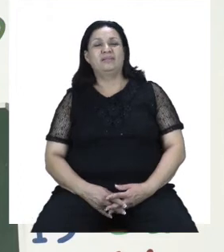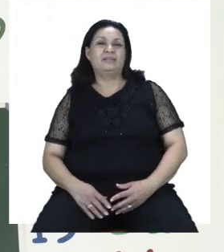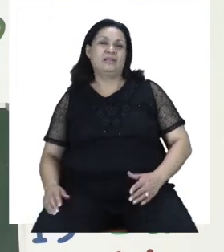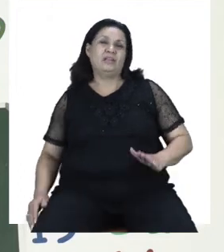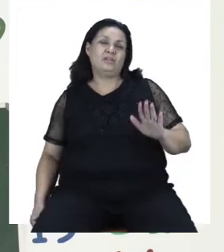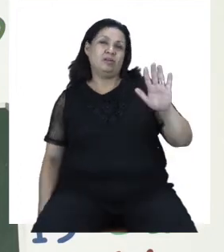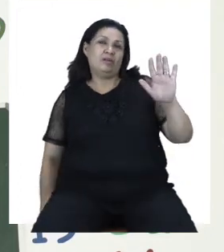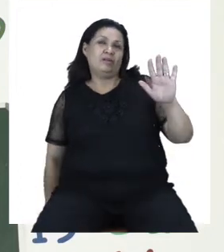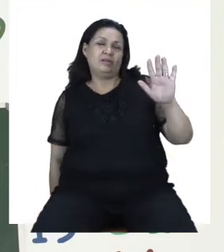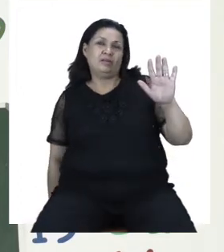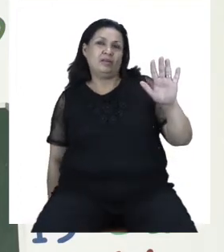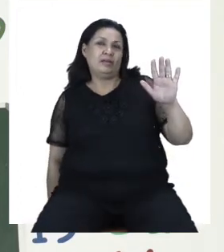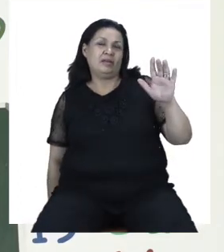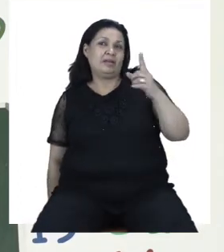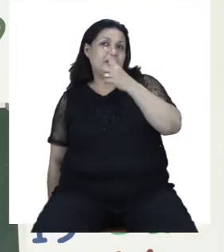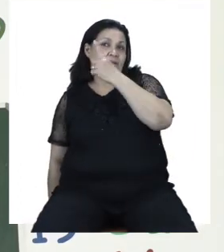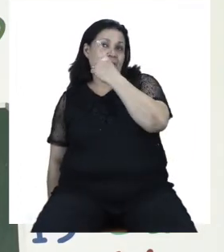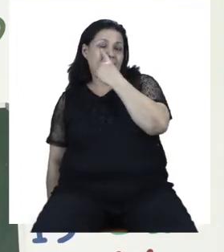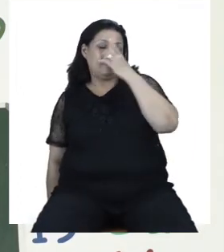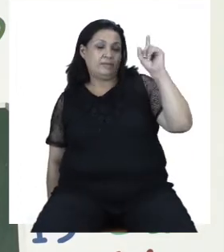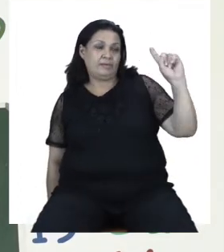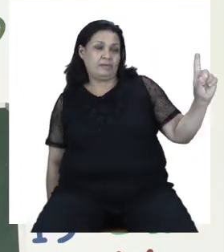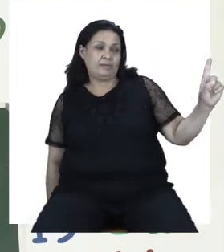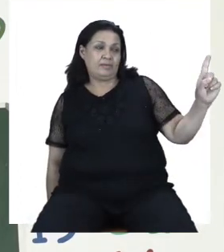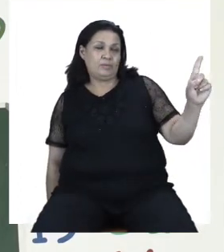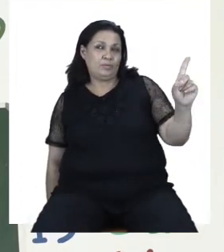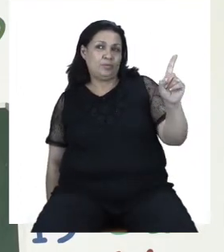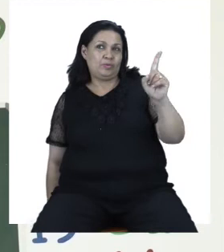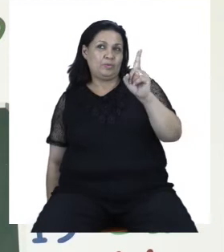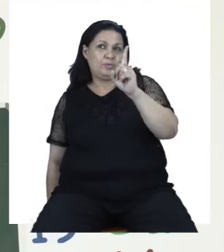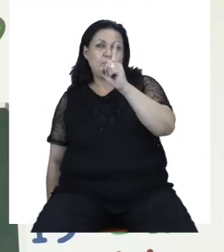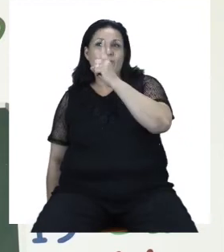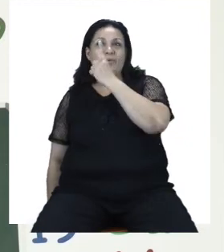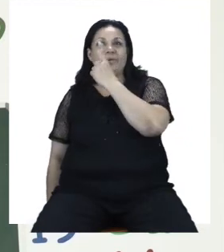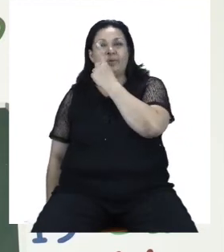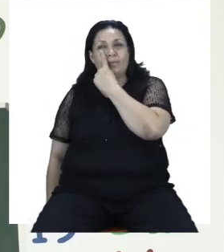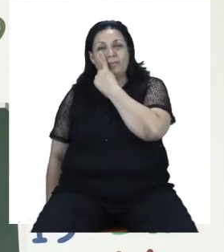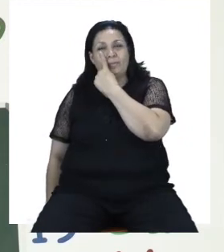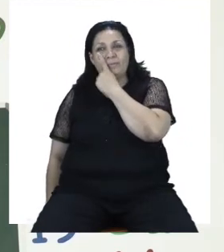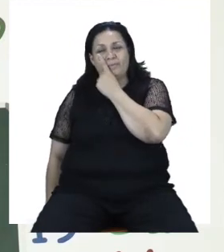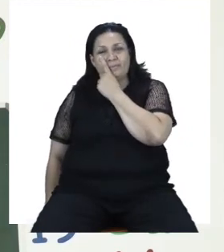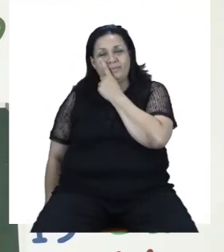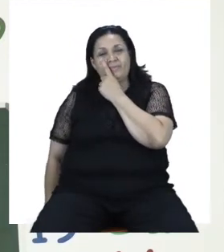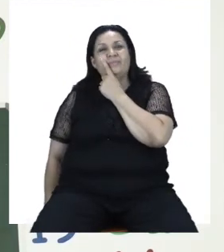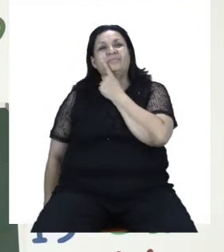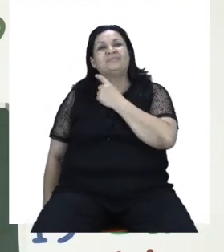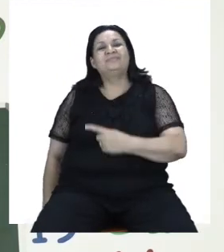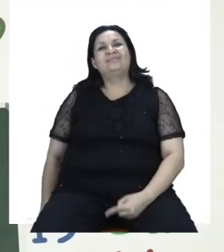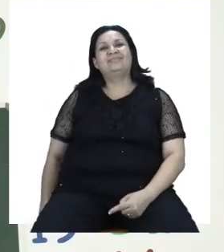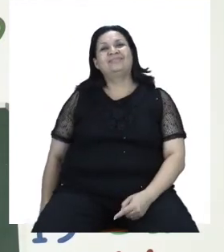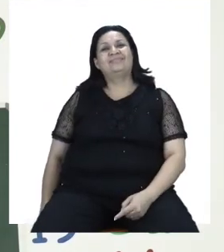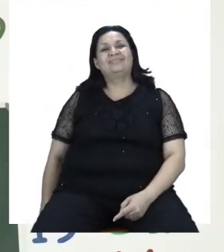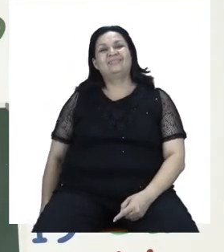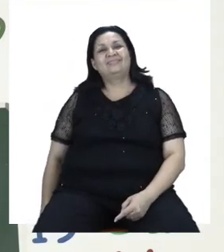right eye with your left hand. Let's go. Doop, doop, doop, doop, doop, doop, doop,